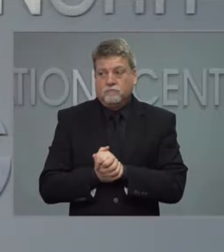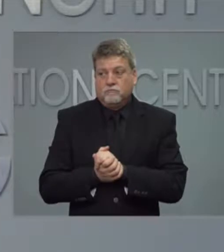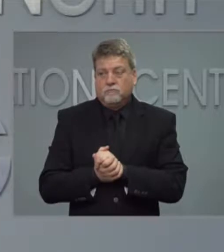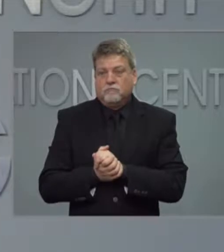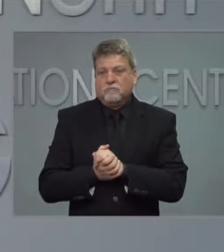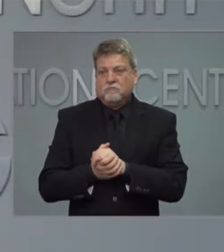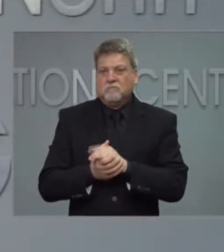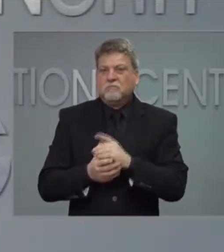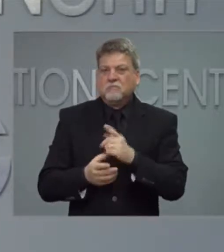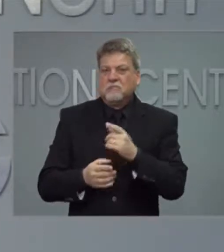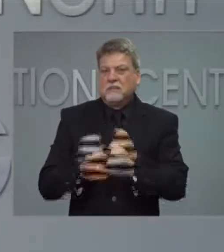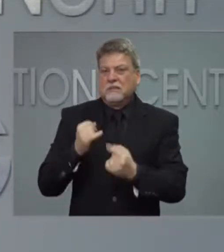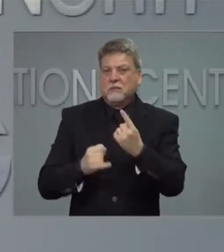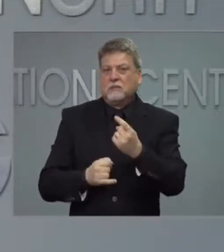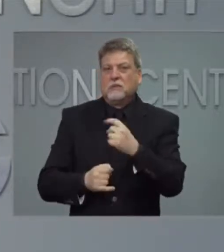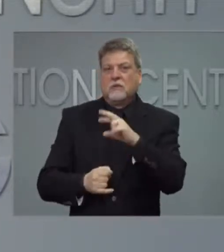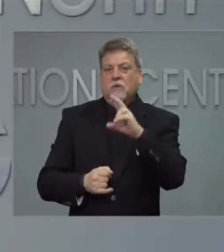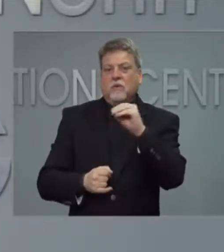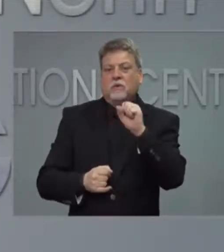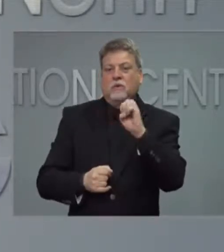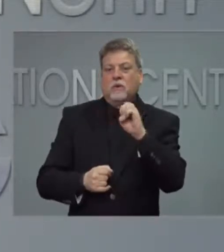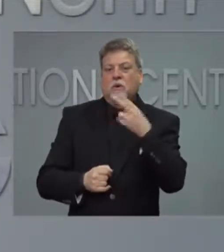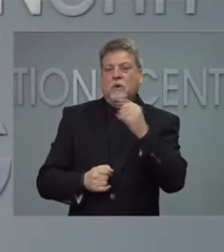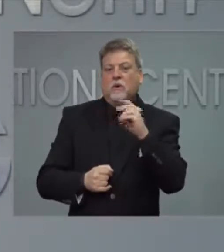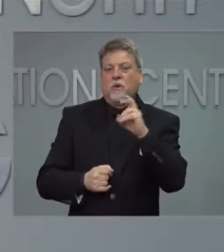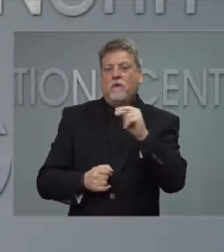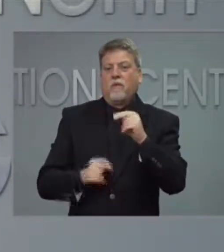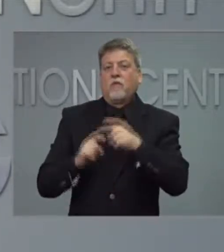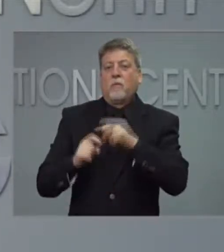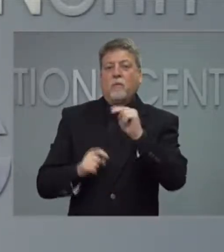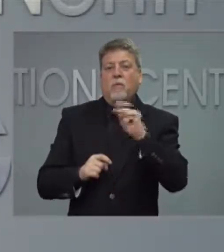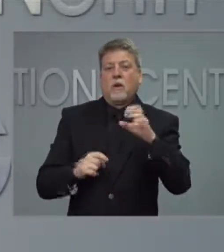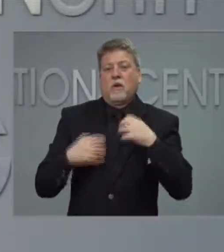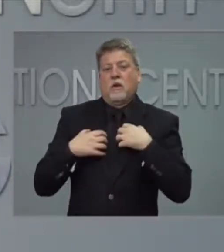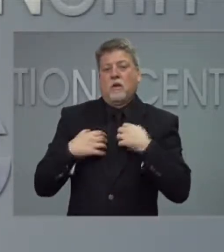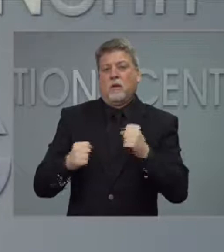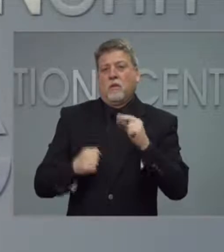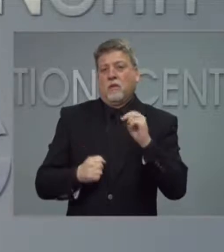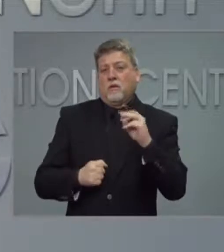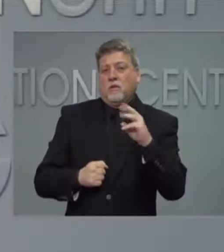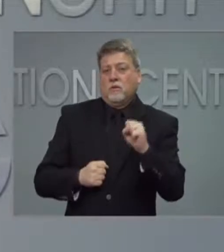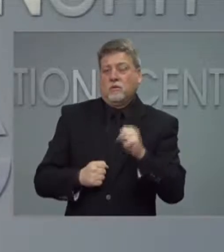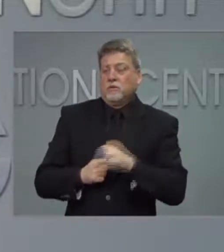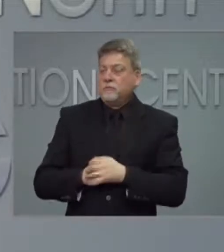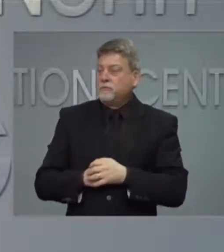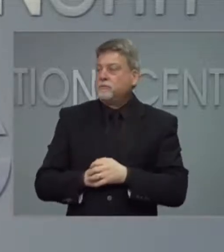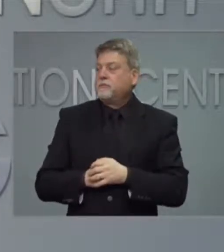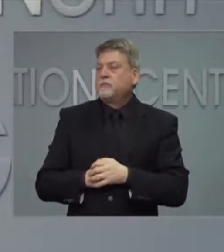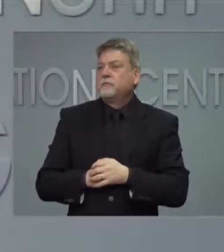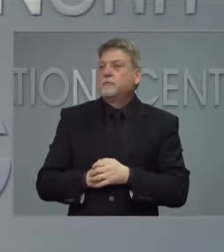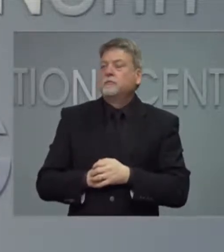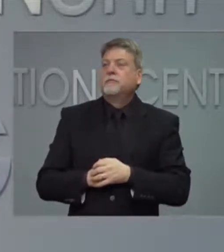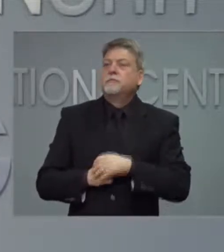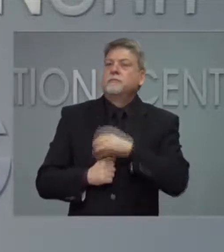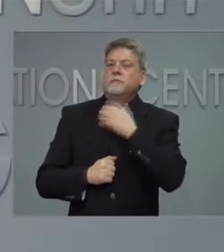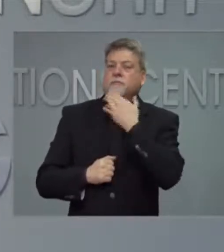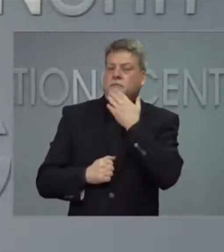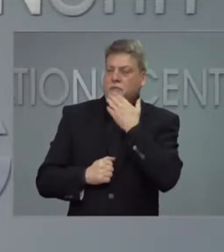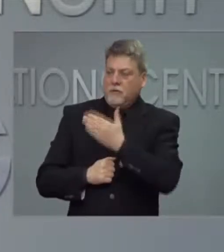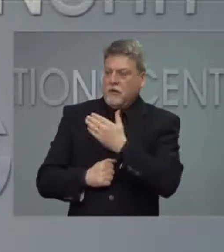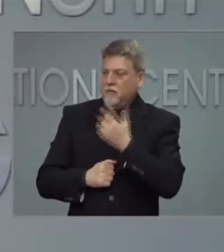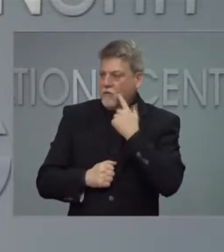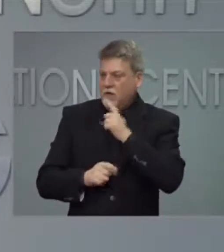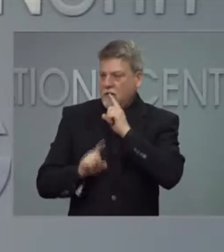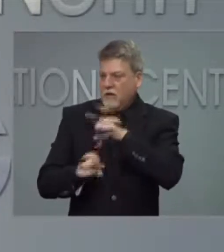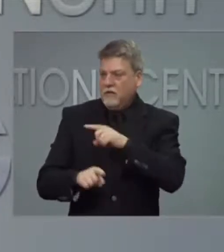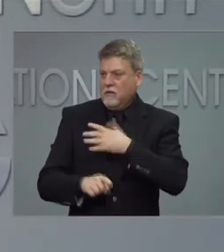Our final question today is from Rose Hoban with NC Health News. Thank you so much for taking my question. I